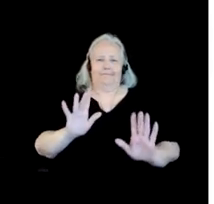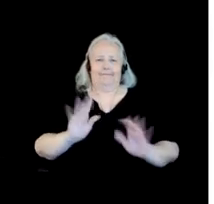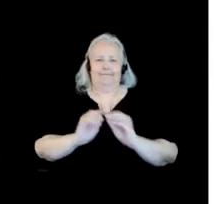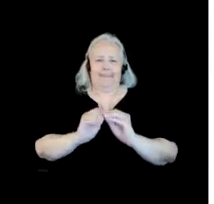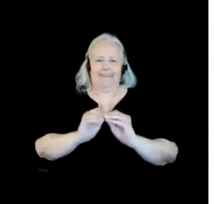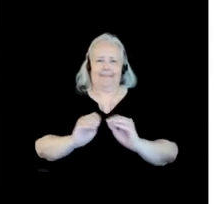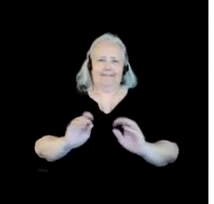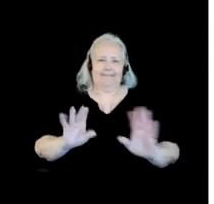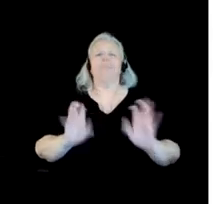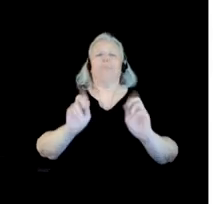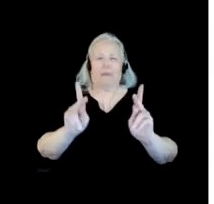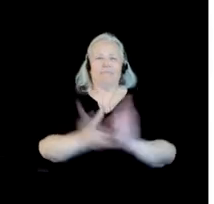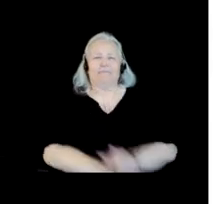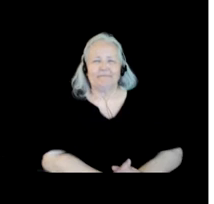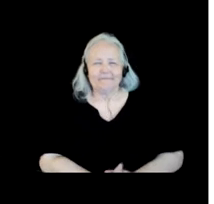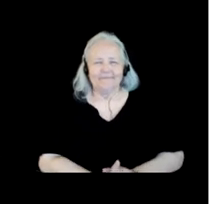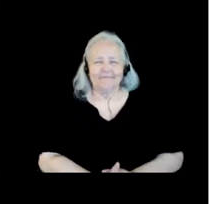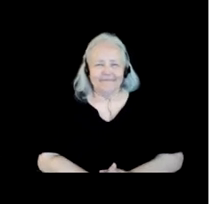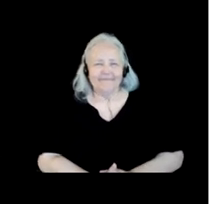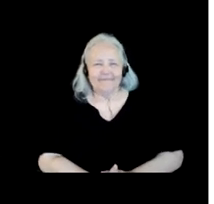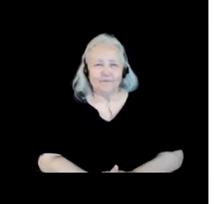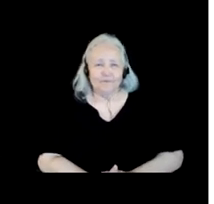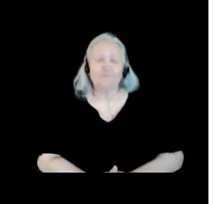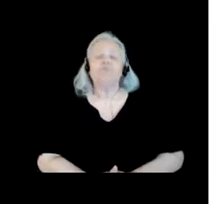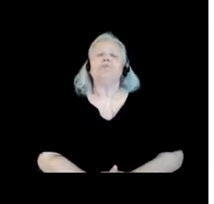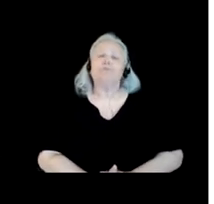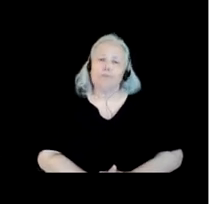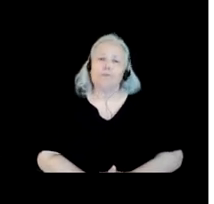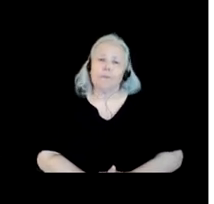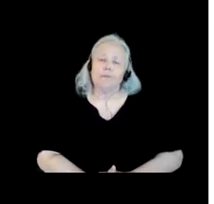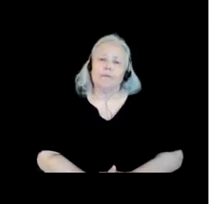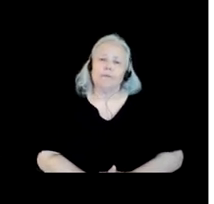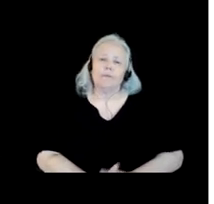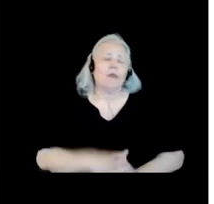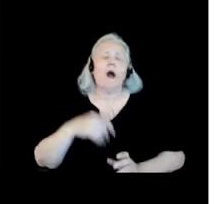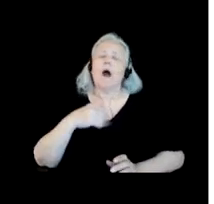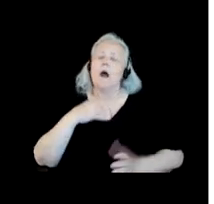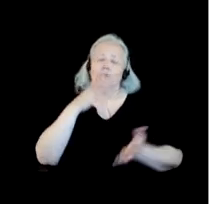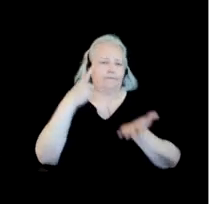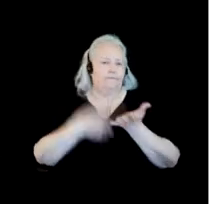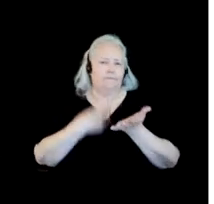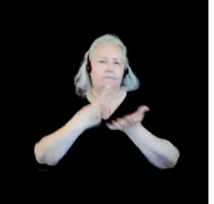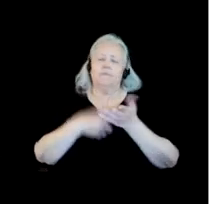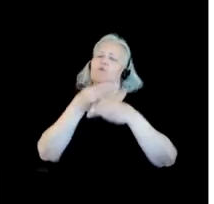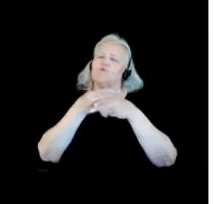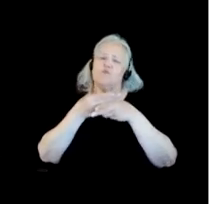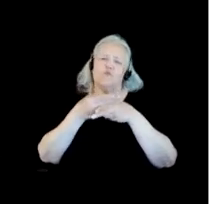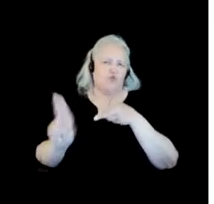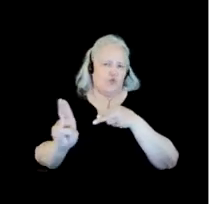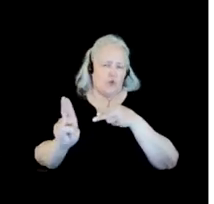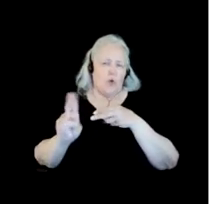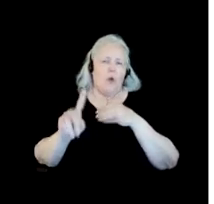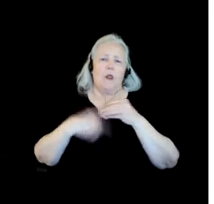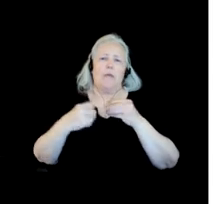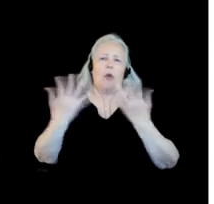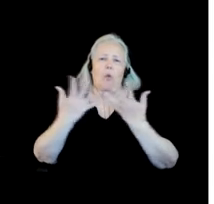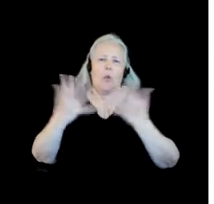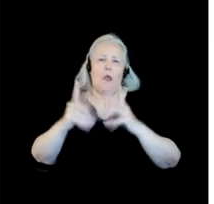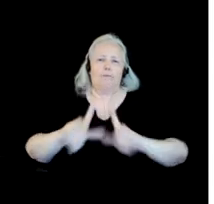right, so I'm going to talk fairly briefly about a framework for